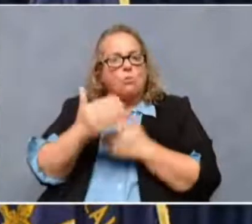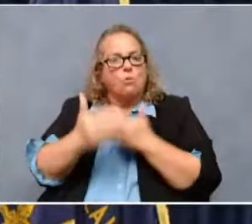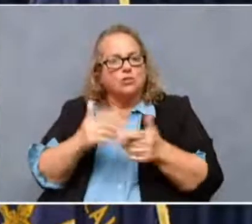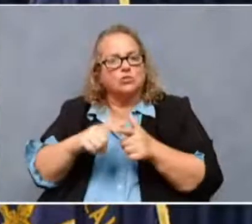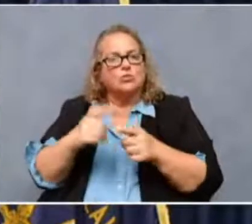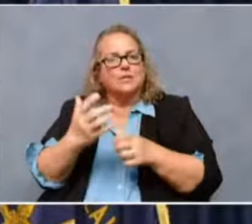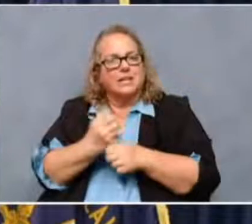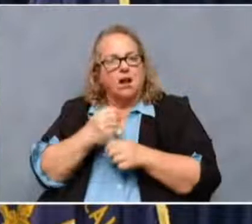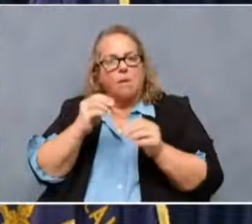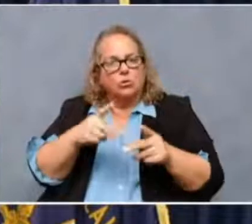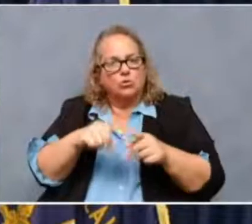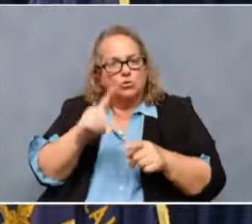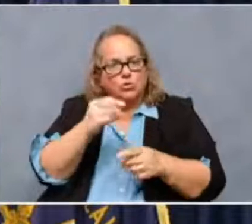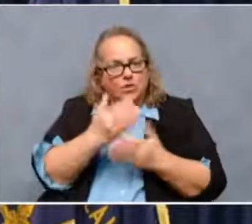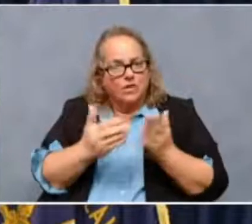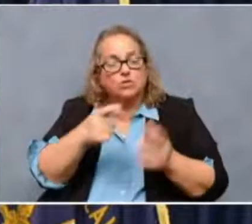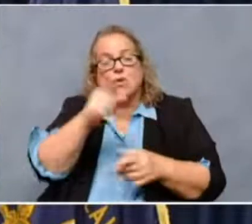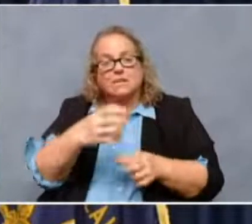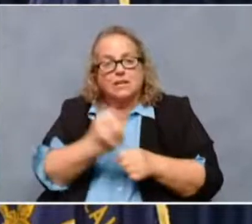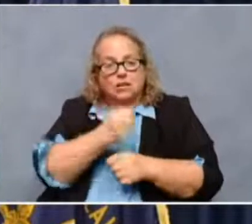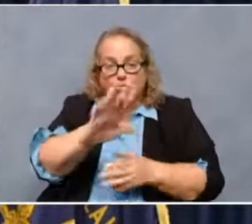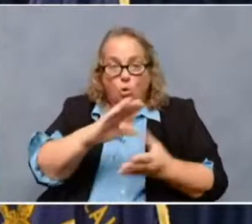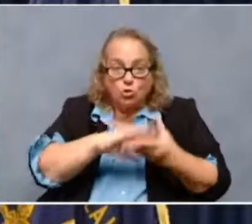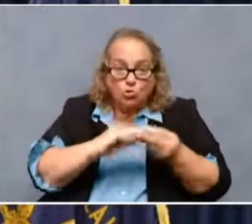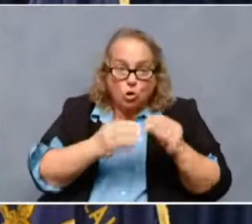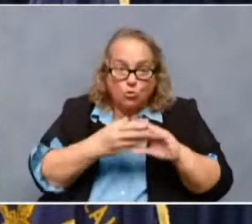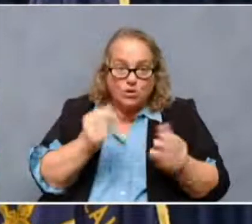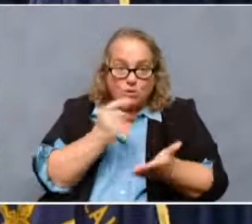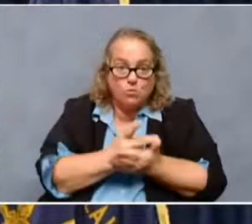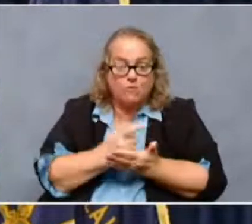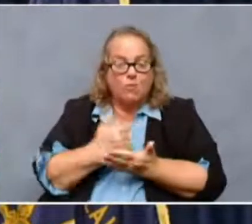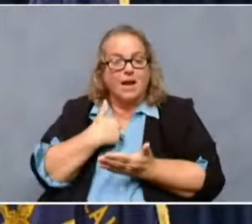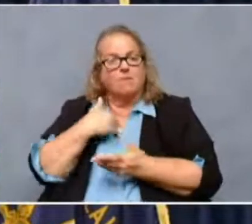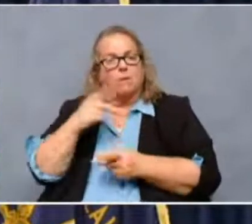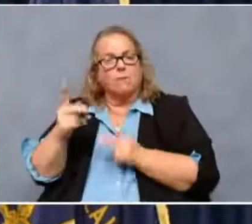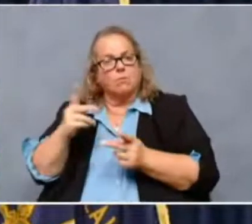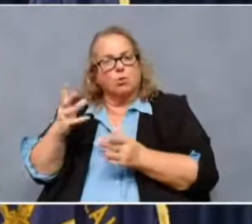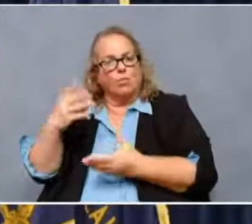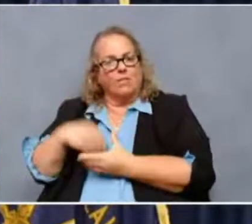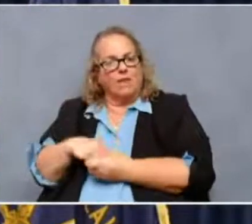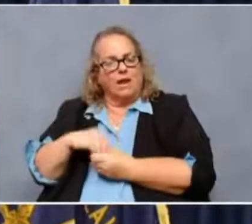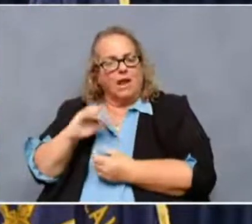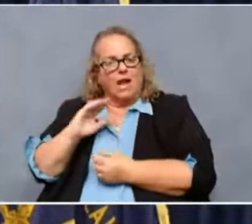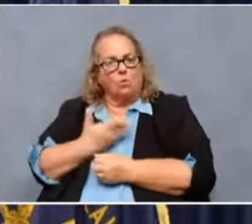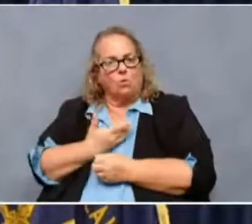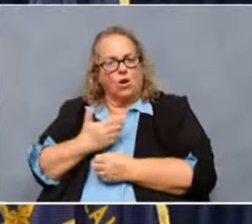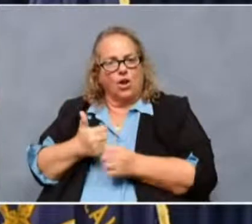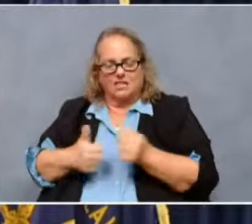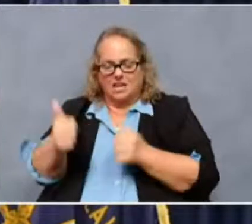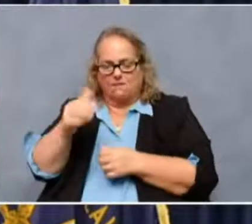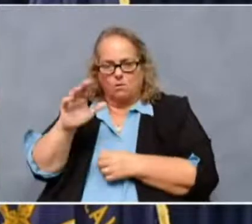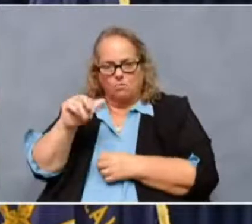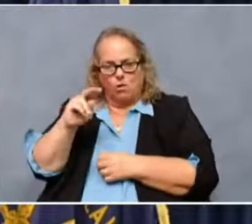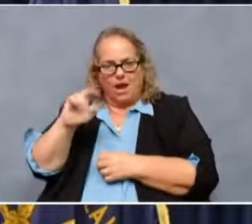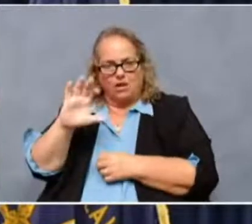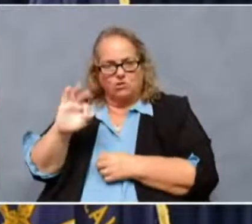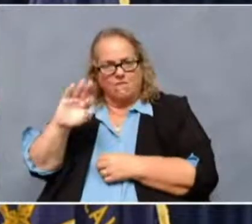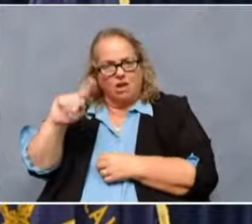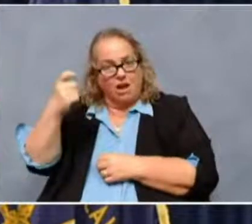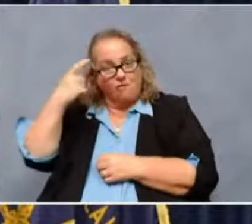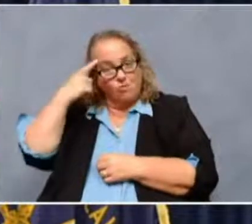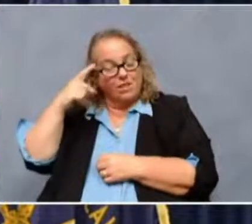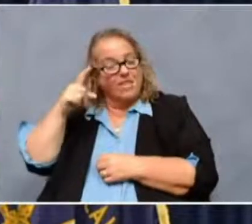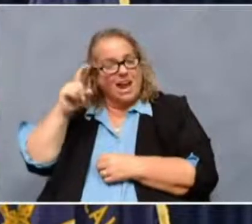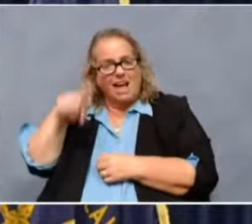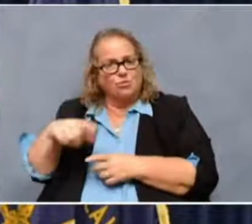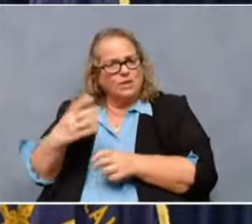have to get your stories approved. We have folks through our executive branch of government that have to get